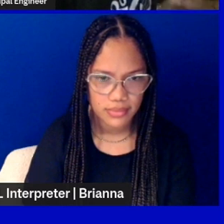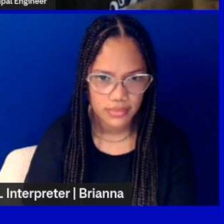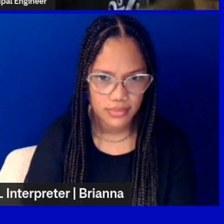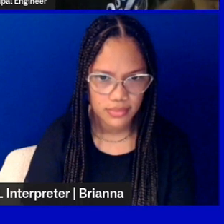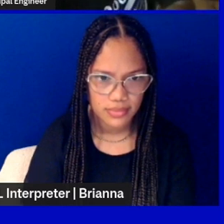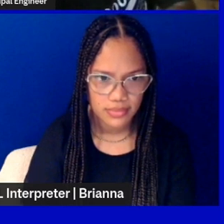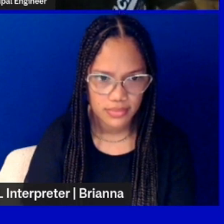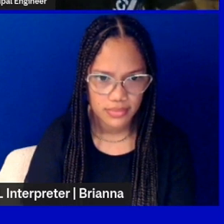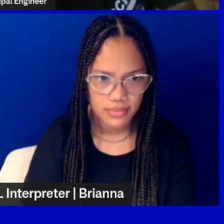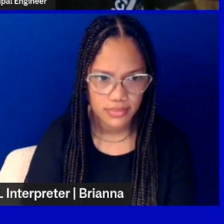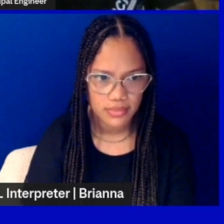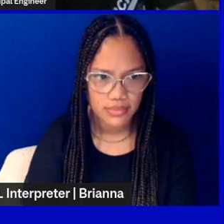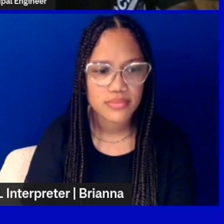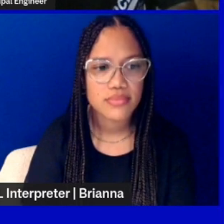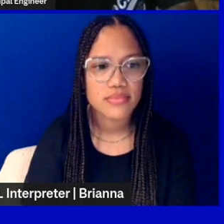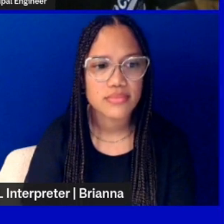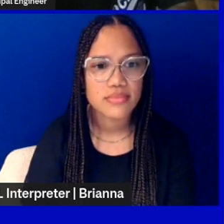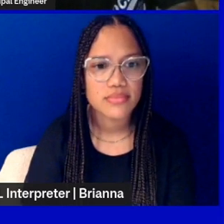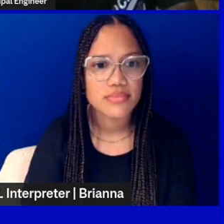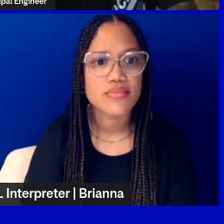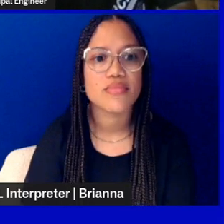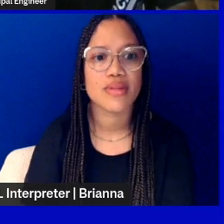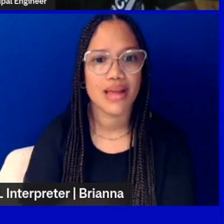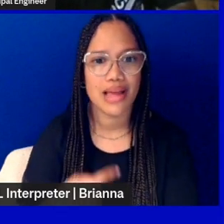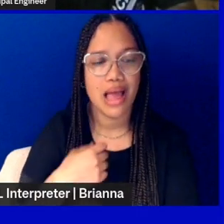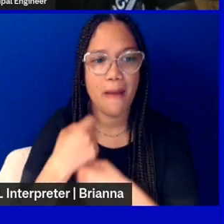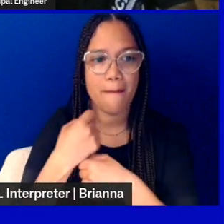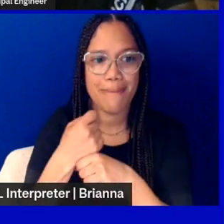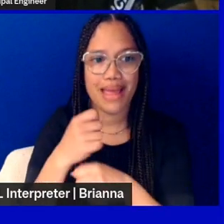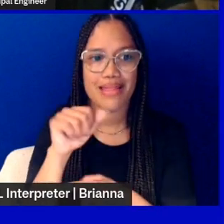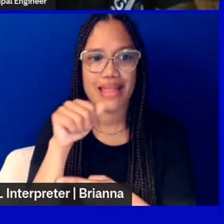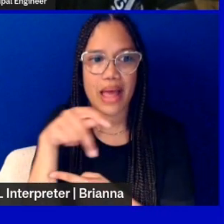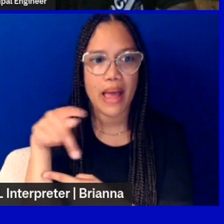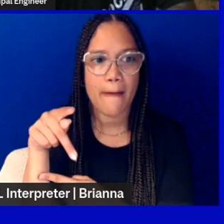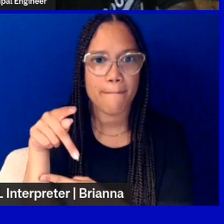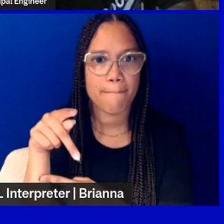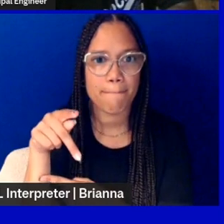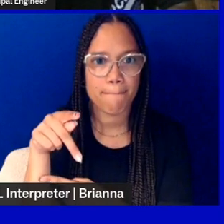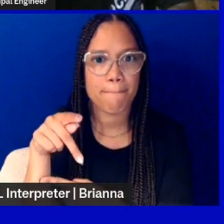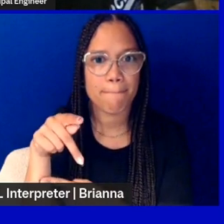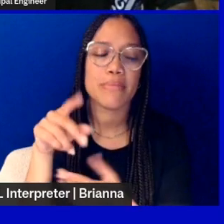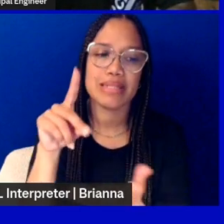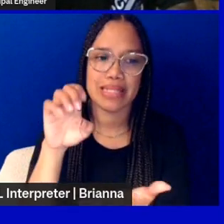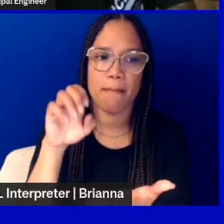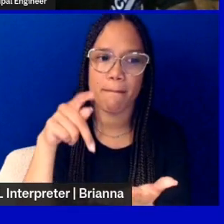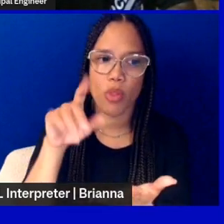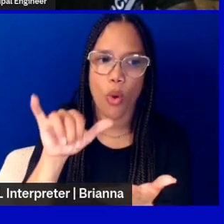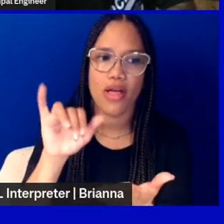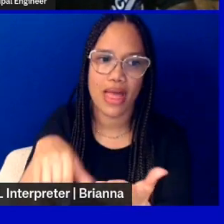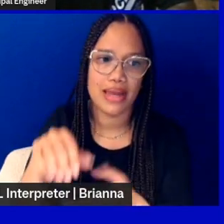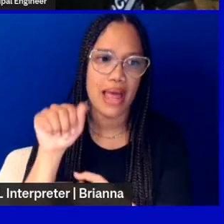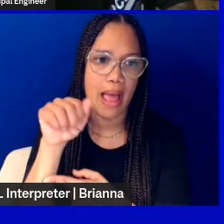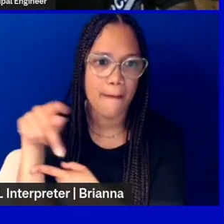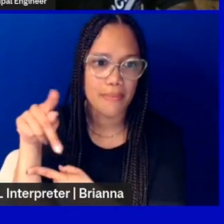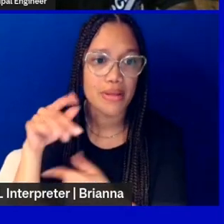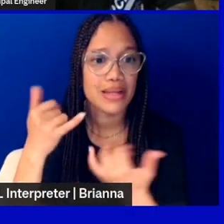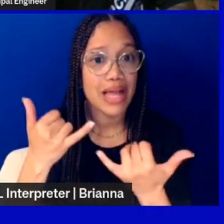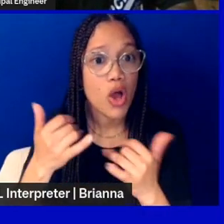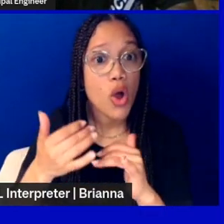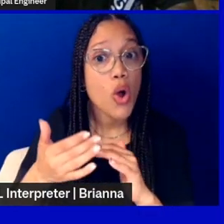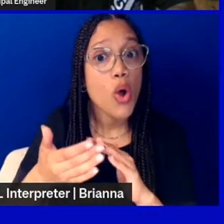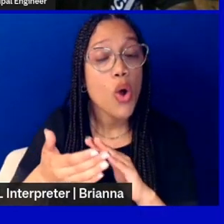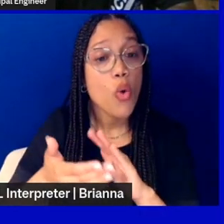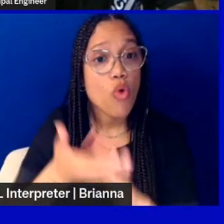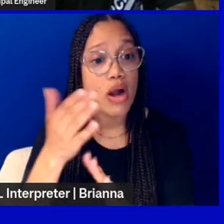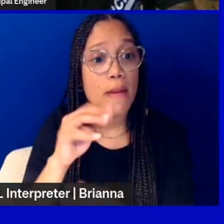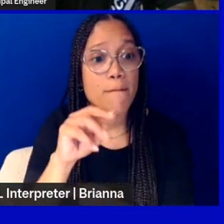Okay. Yeah. So I've created an application, deployed the application. Now it is in the running mode. Let me check its log